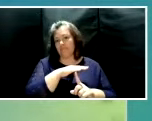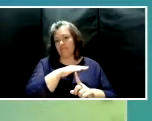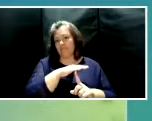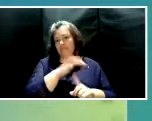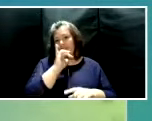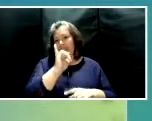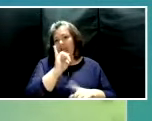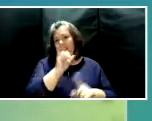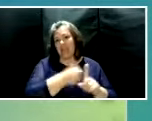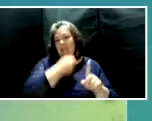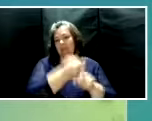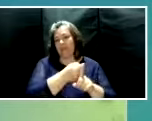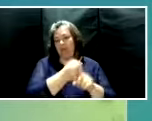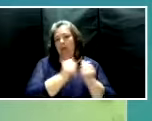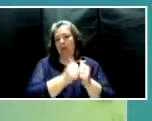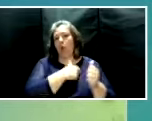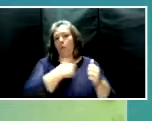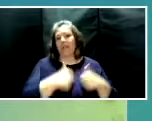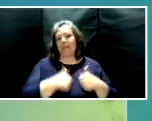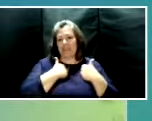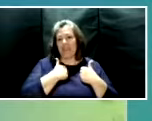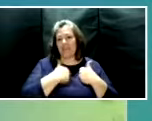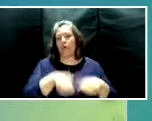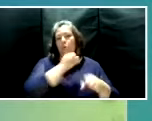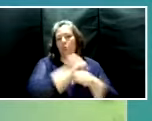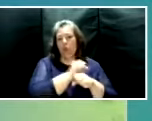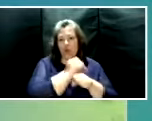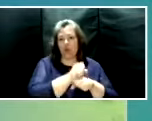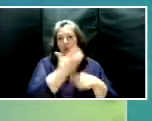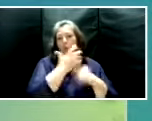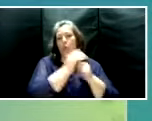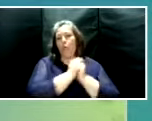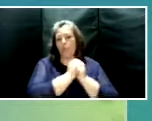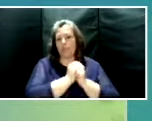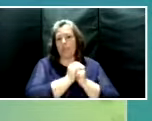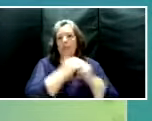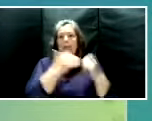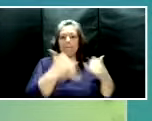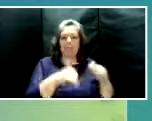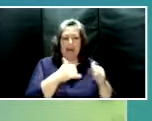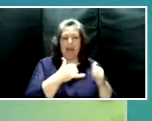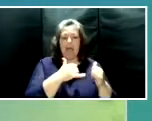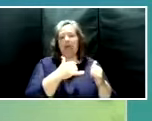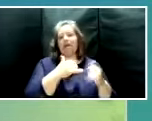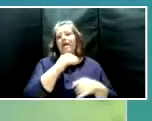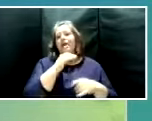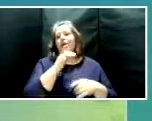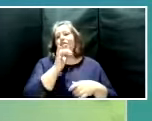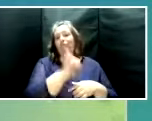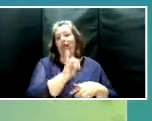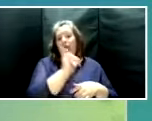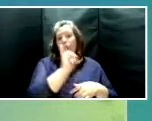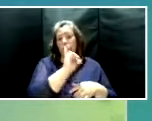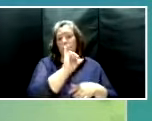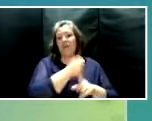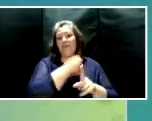impact the way we live, work, worship, play, and rest. And it too affects a wide